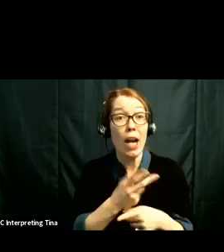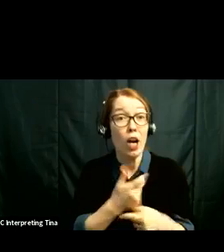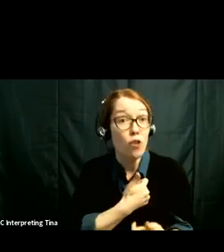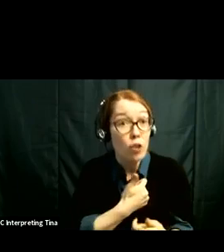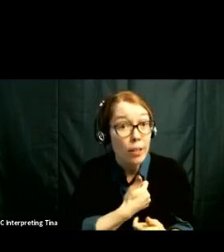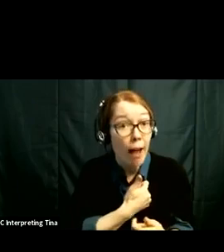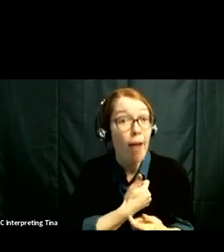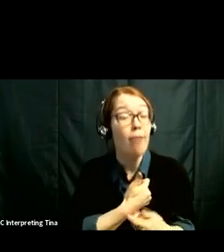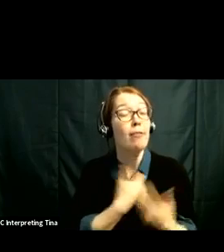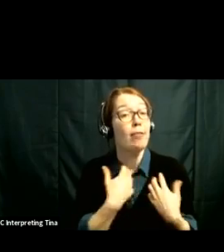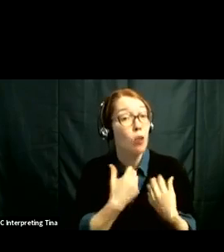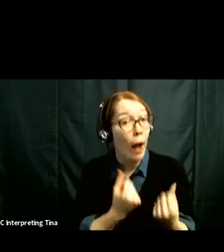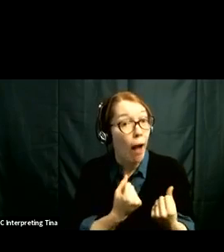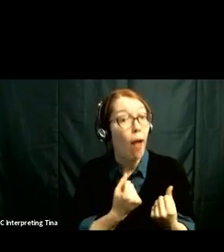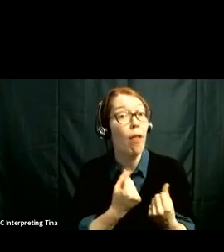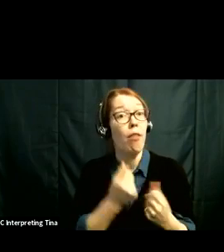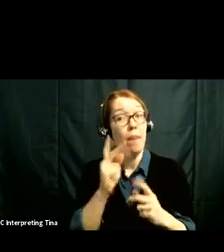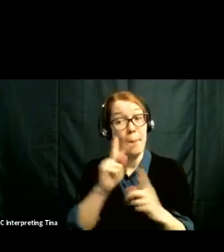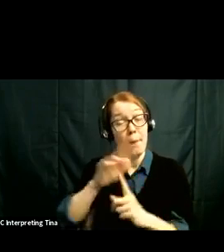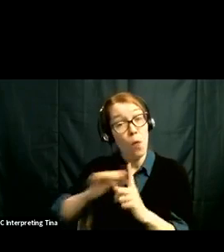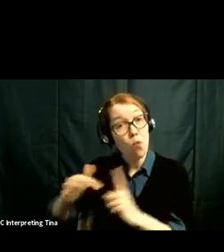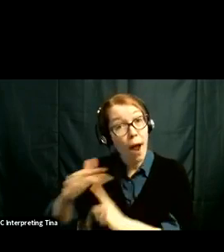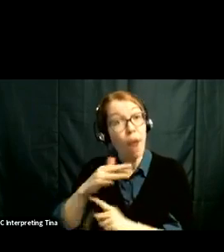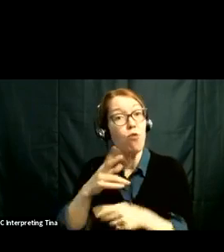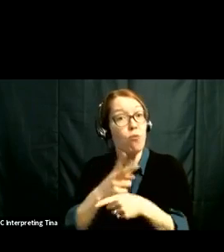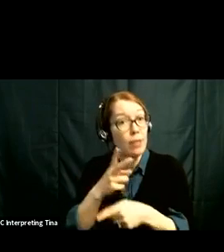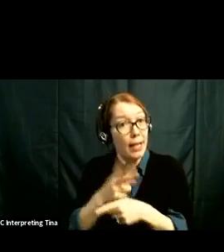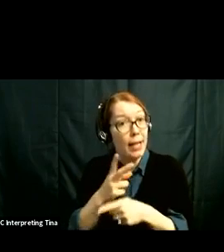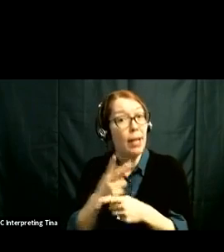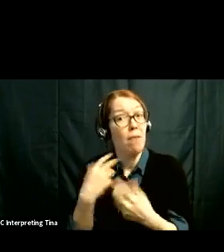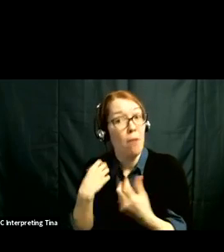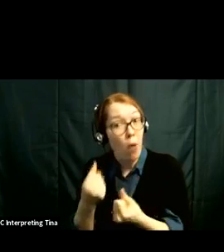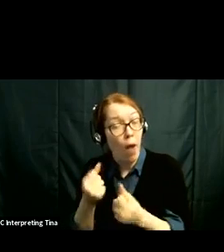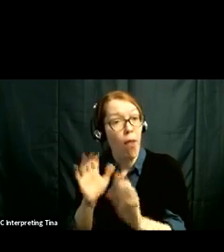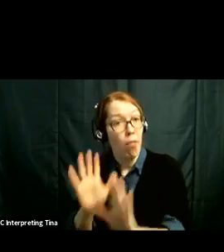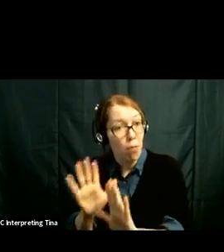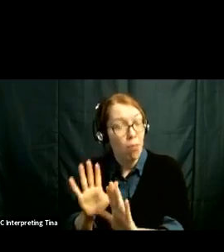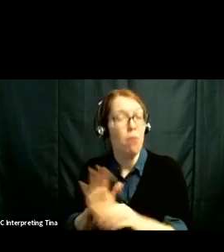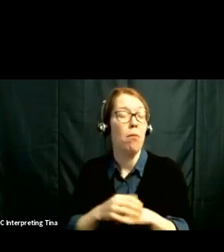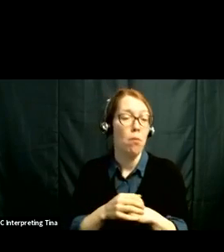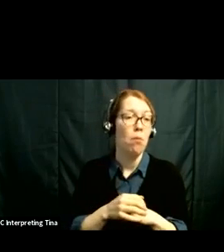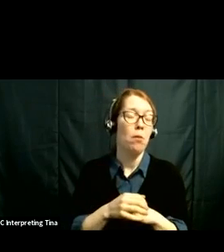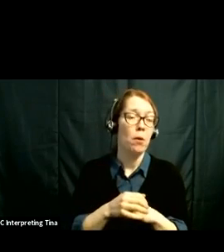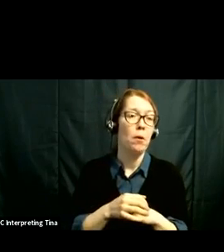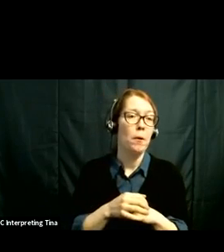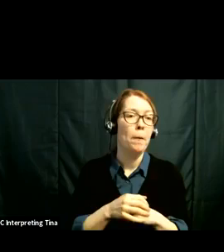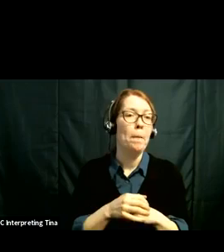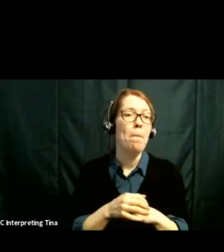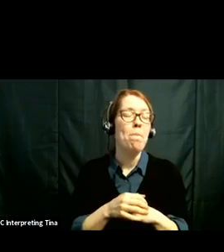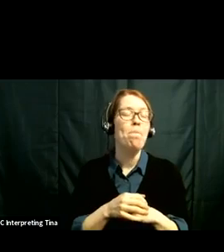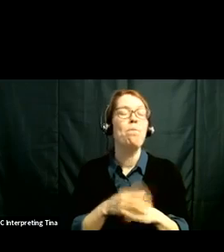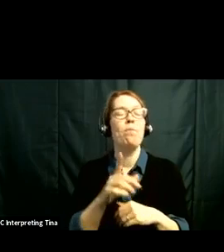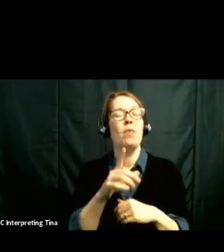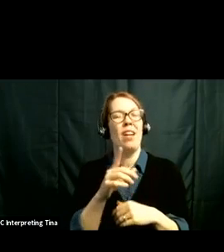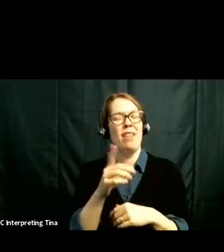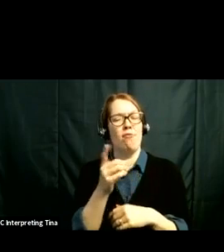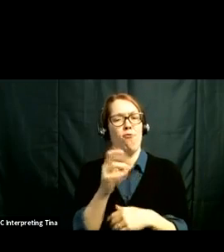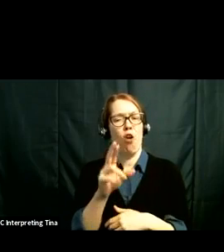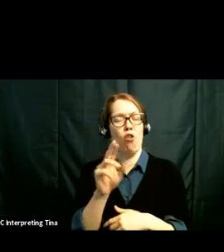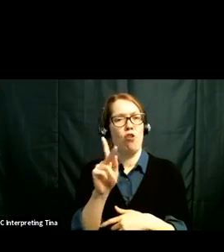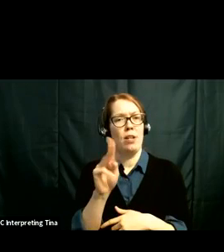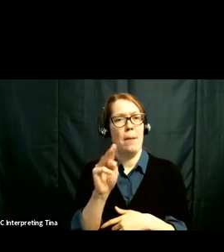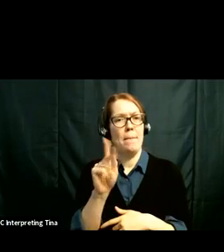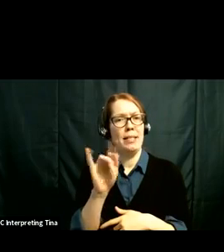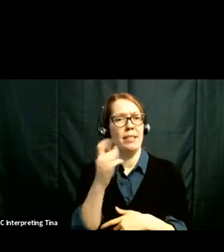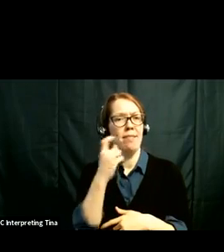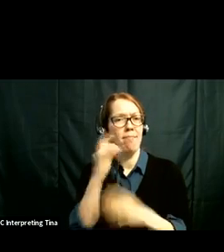you know, those around you. And as Dr. Kaminsky mentioned, in